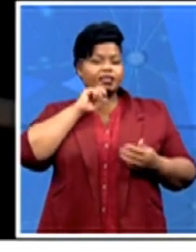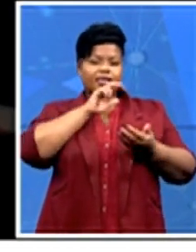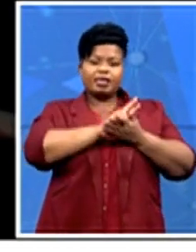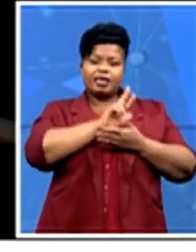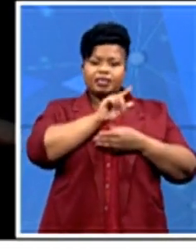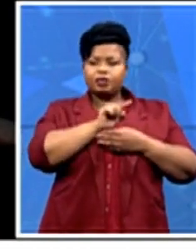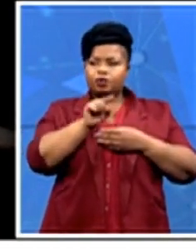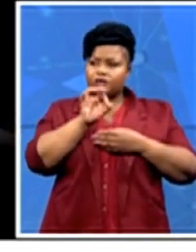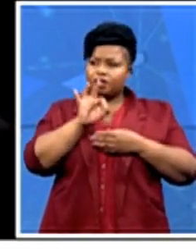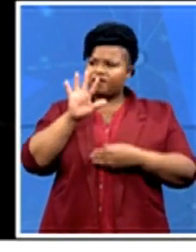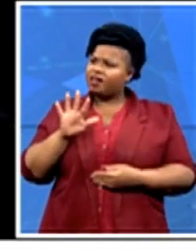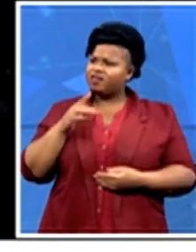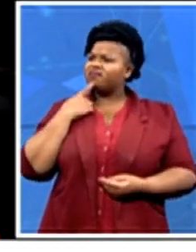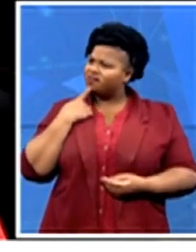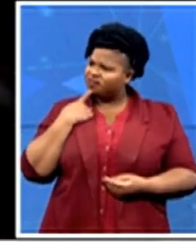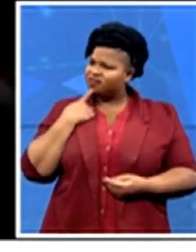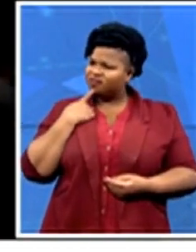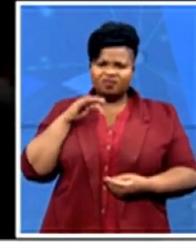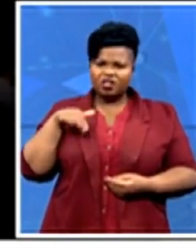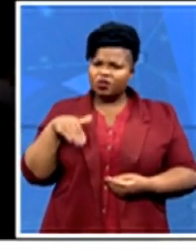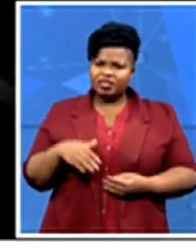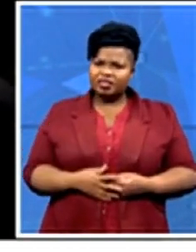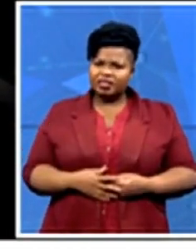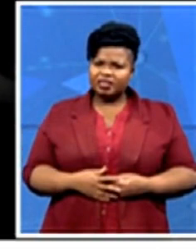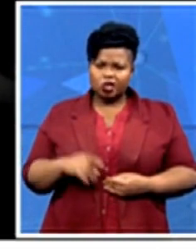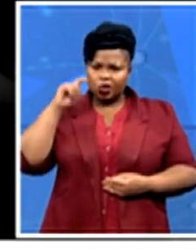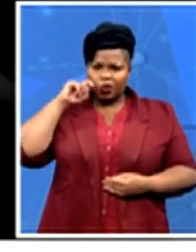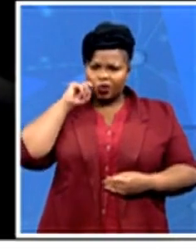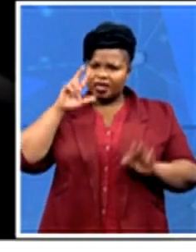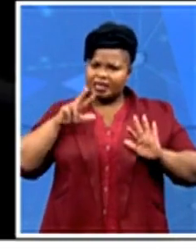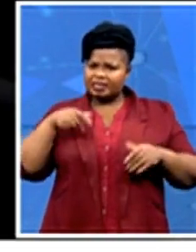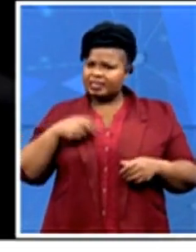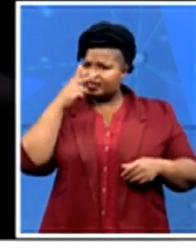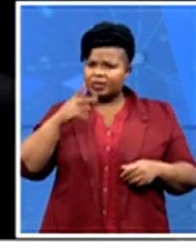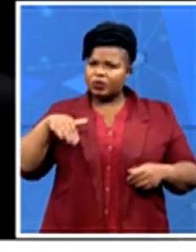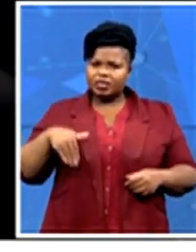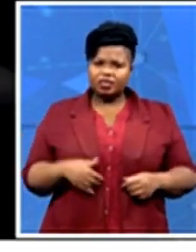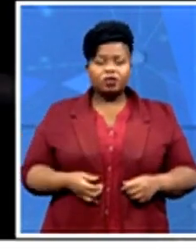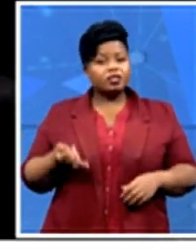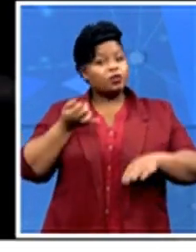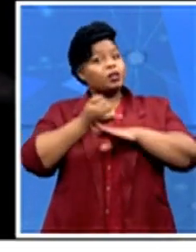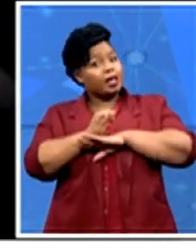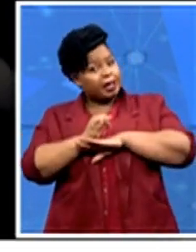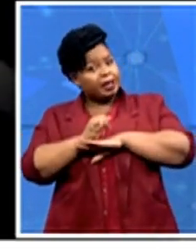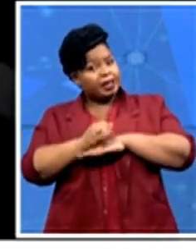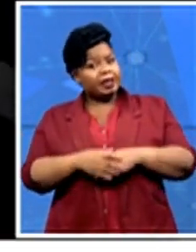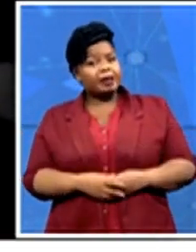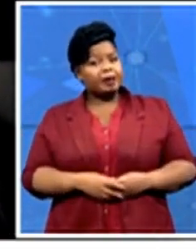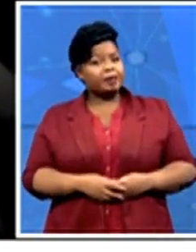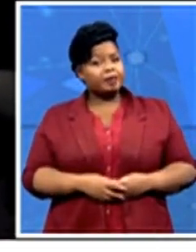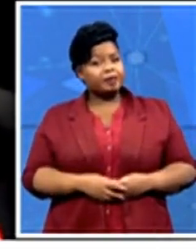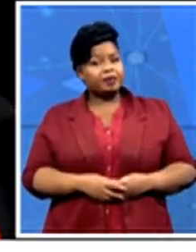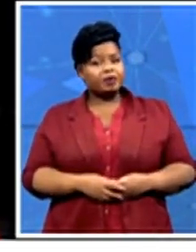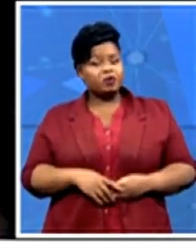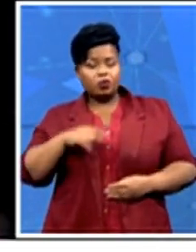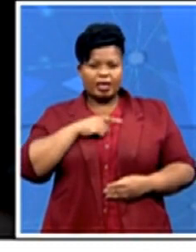any 18-year-olds yet this morning. Is it too early for, as you call them, AMA 2000 to wake up?